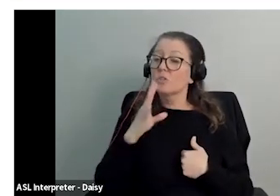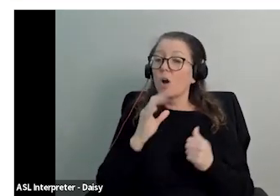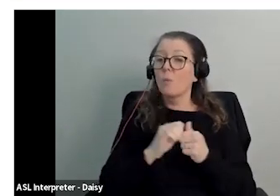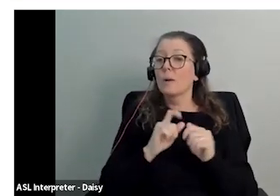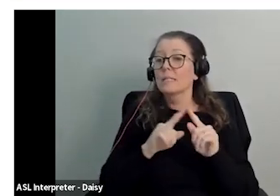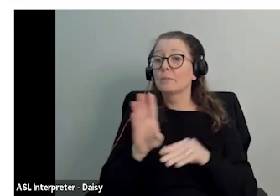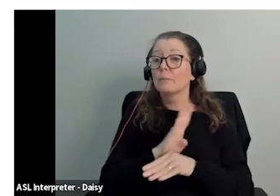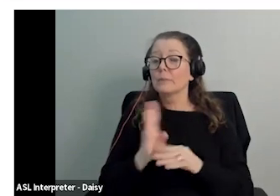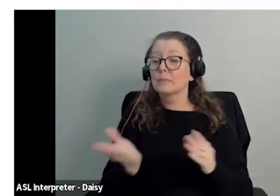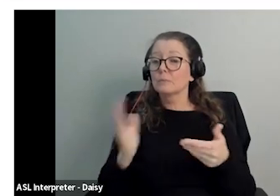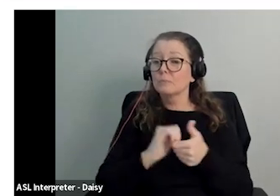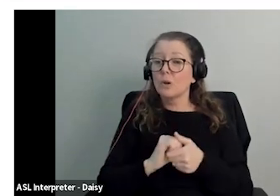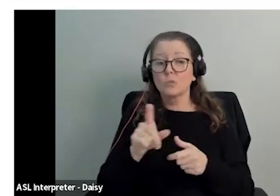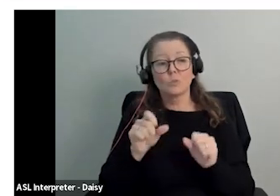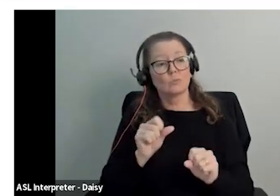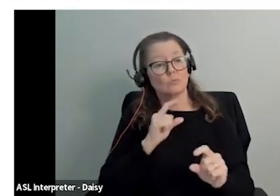case, you can really point to